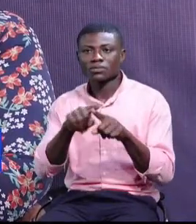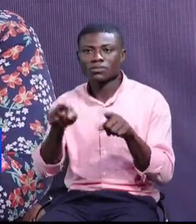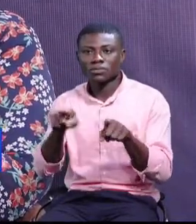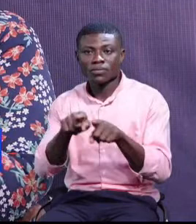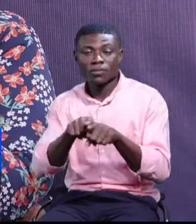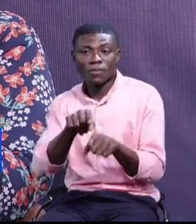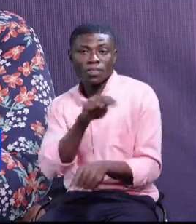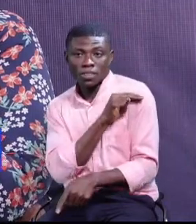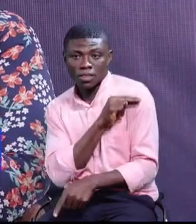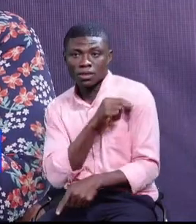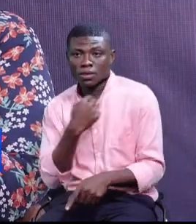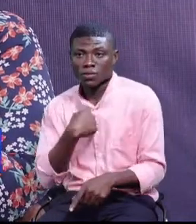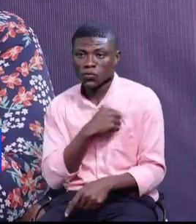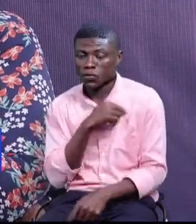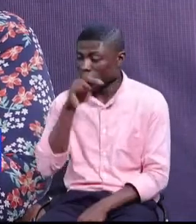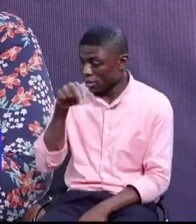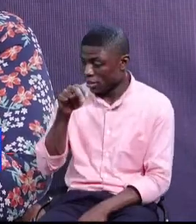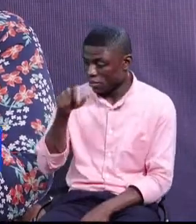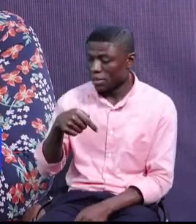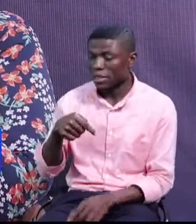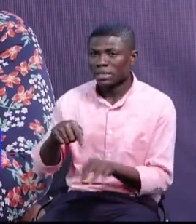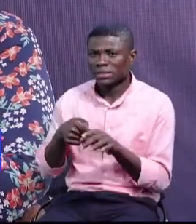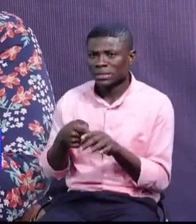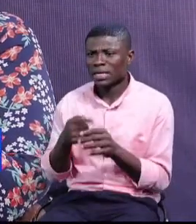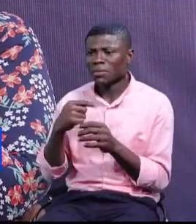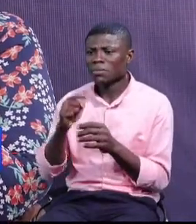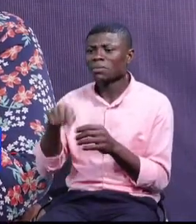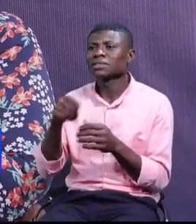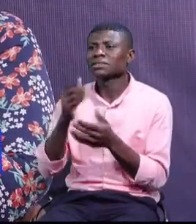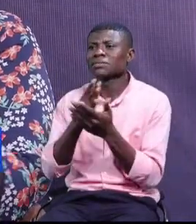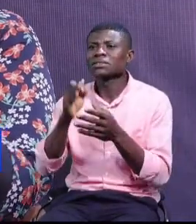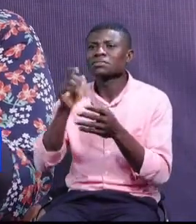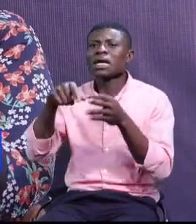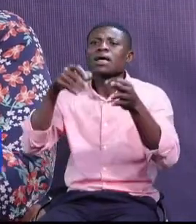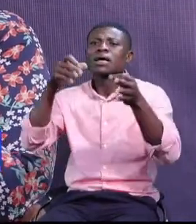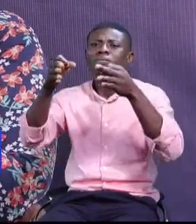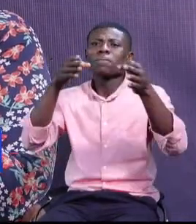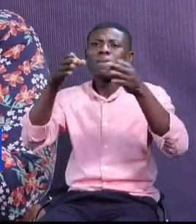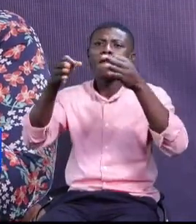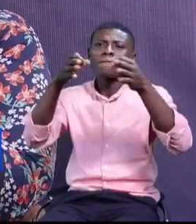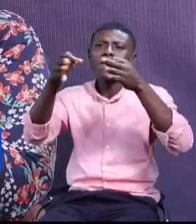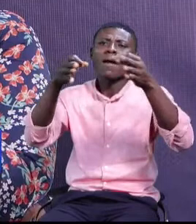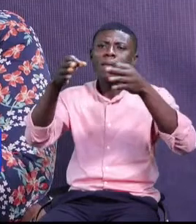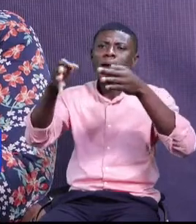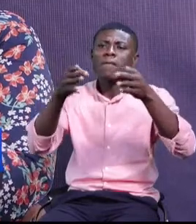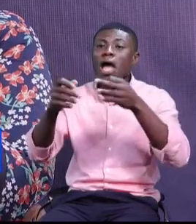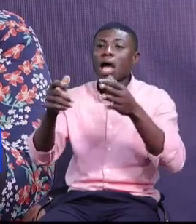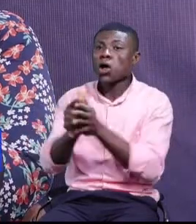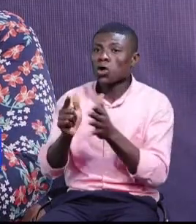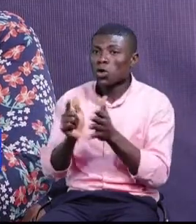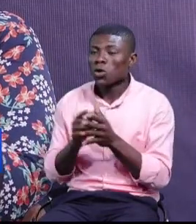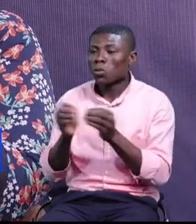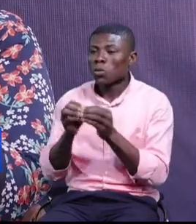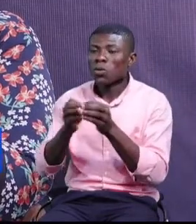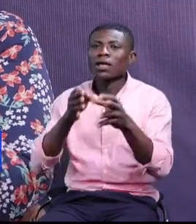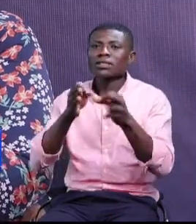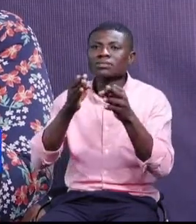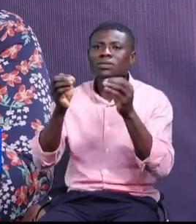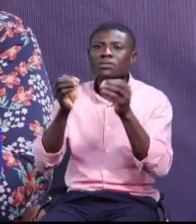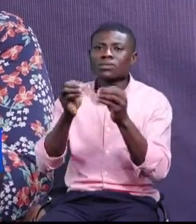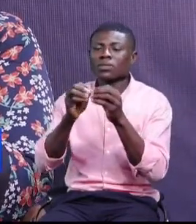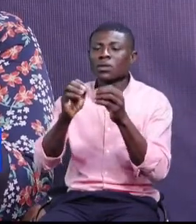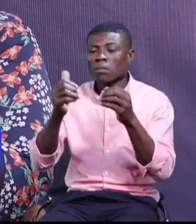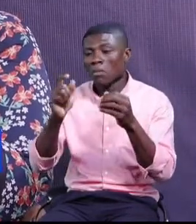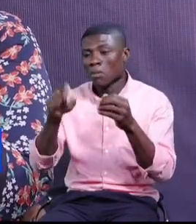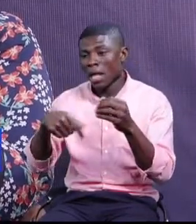Nadia, we also need to start streamlining some of these things. Put the law, there should